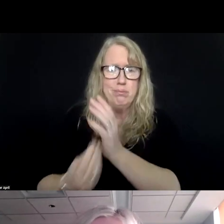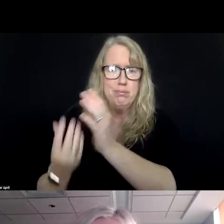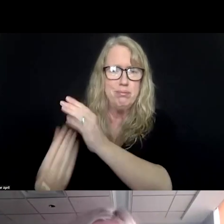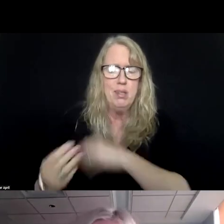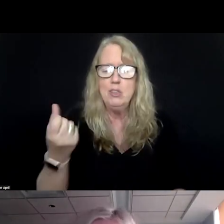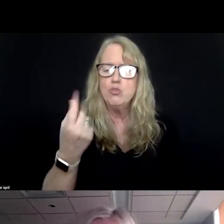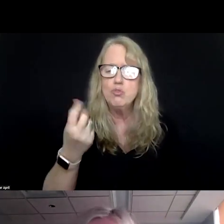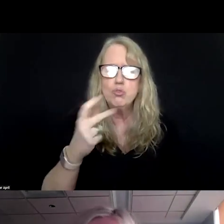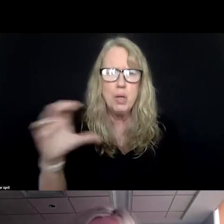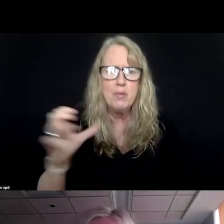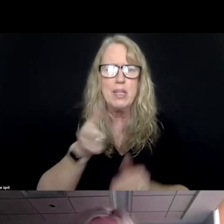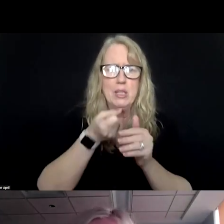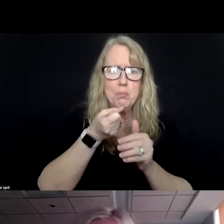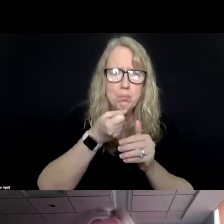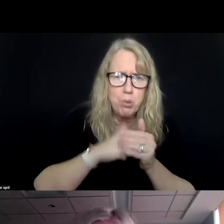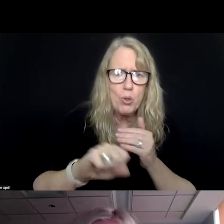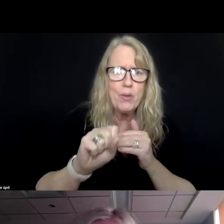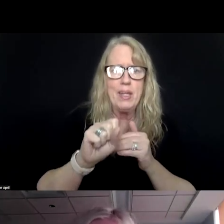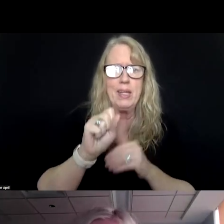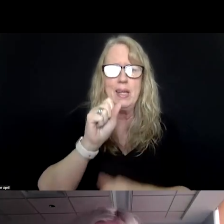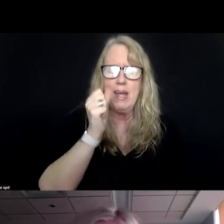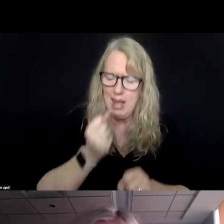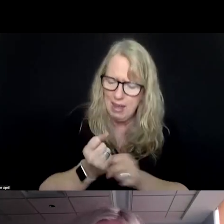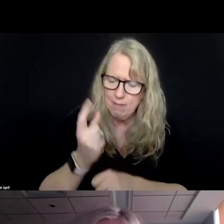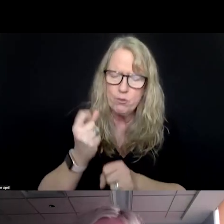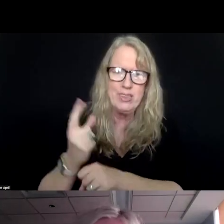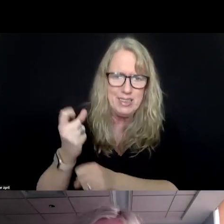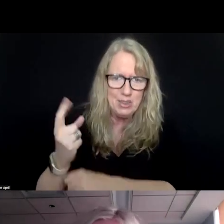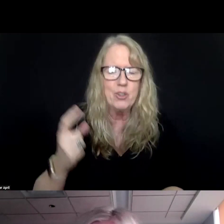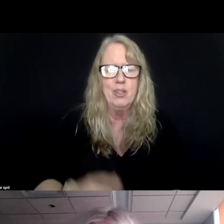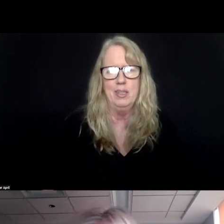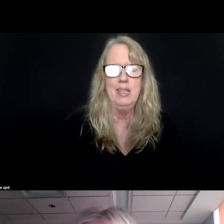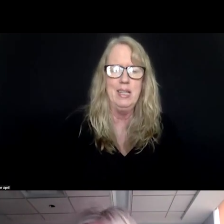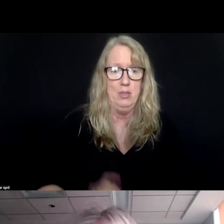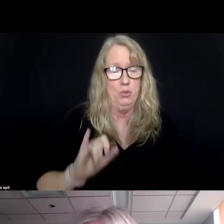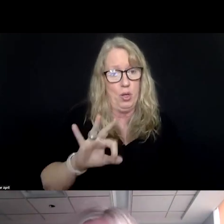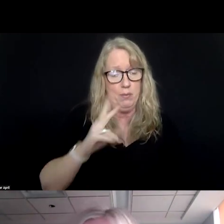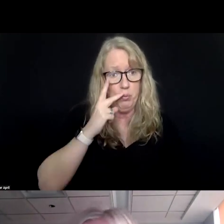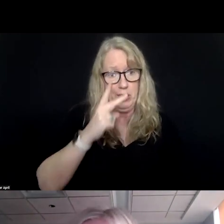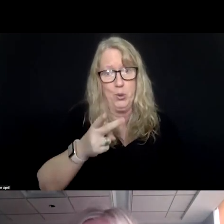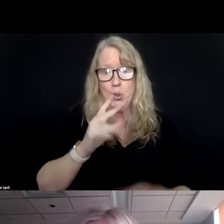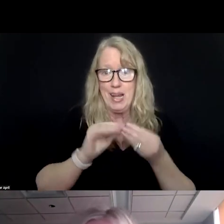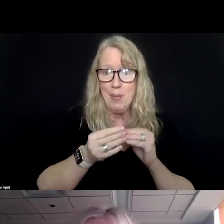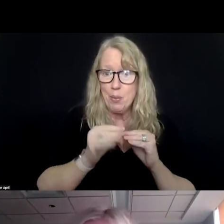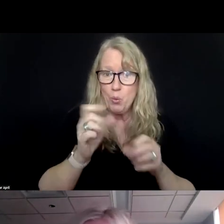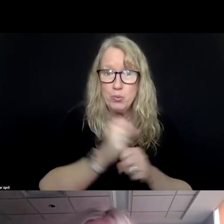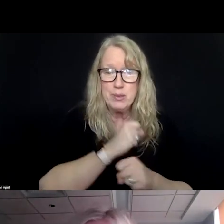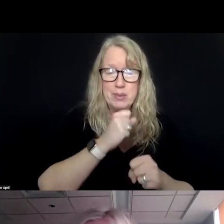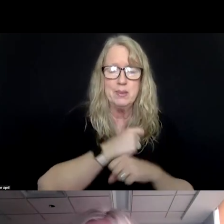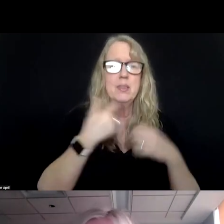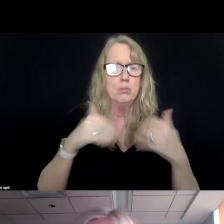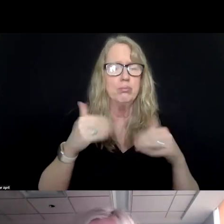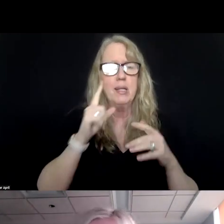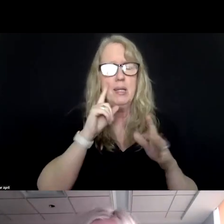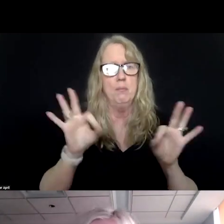1,200 birthing people every single year. If we look at these statistics, also really important to know